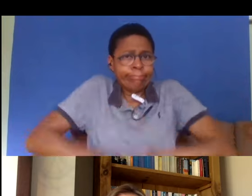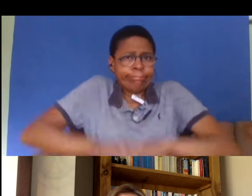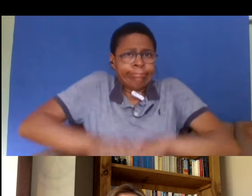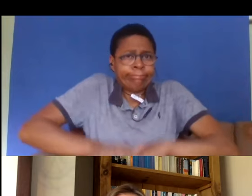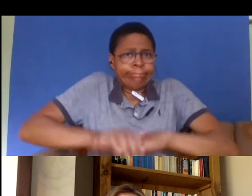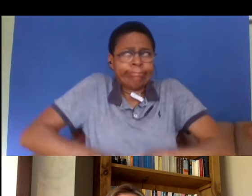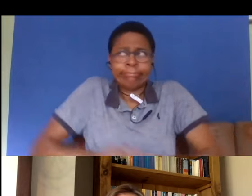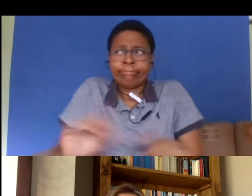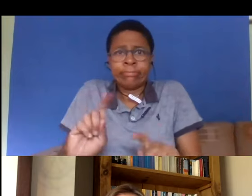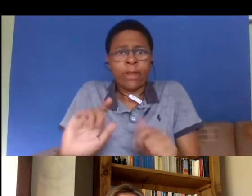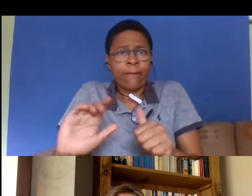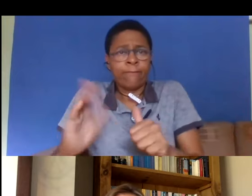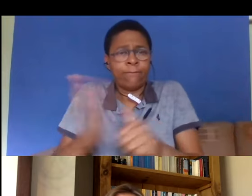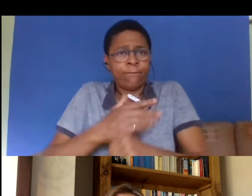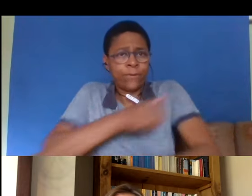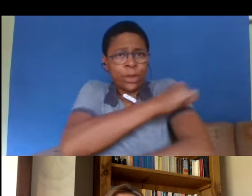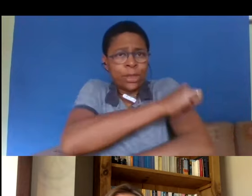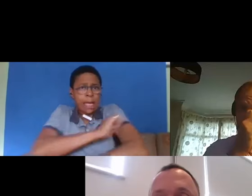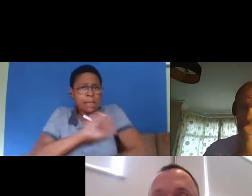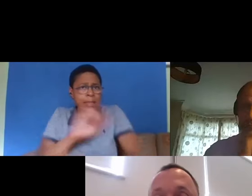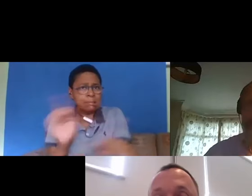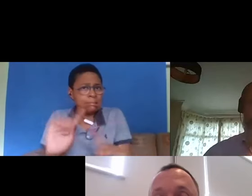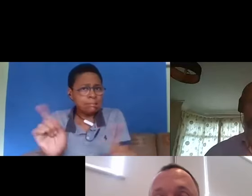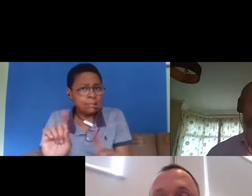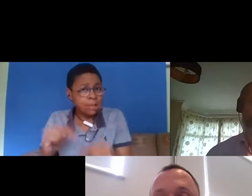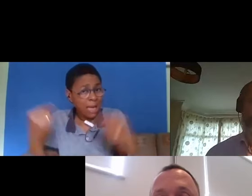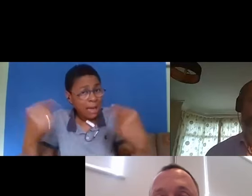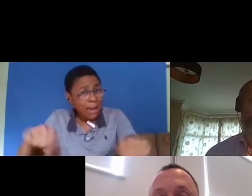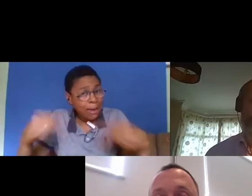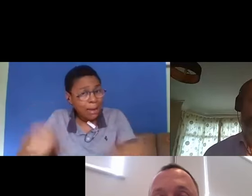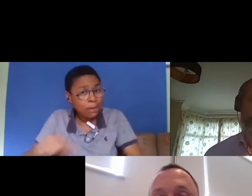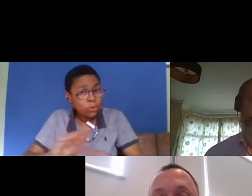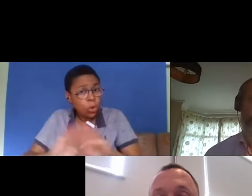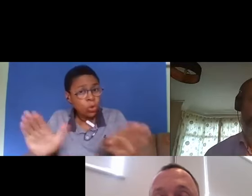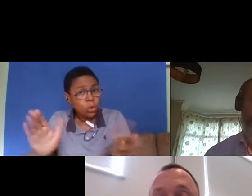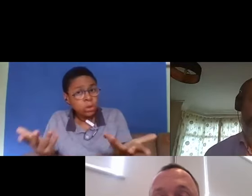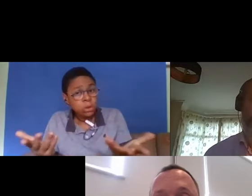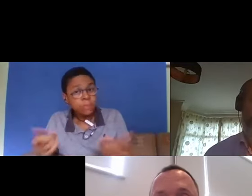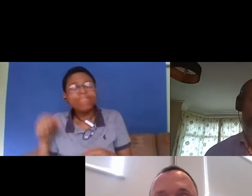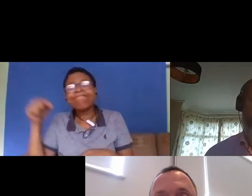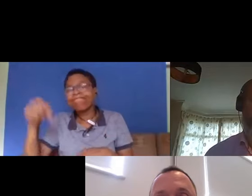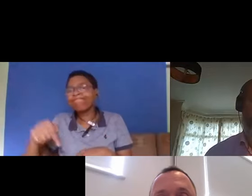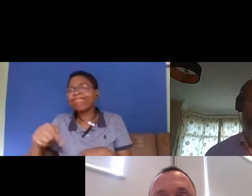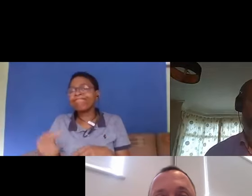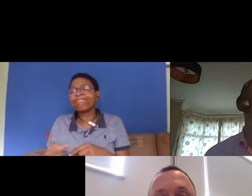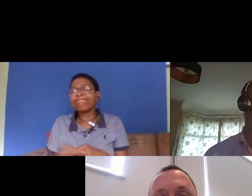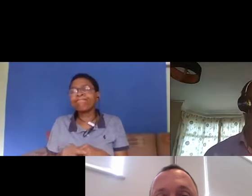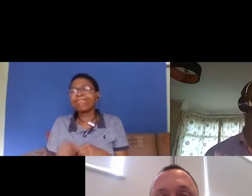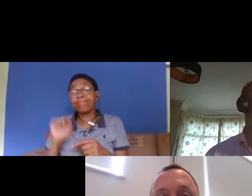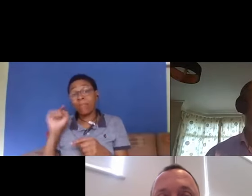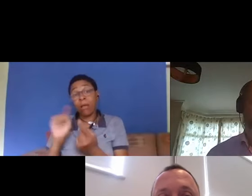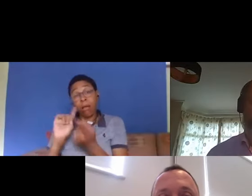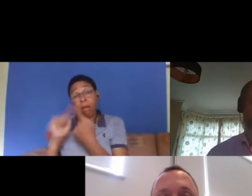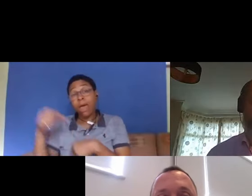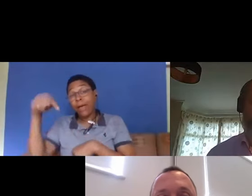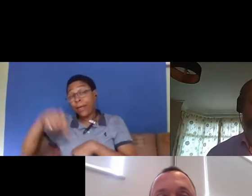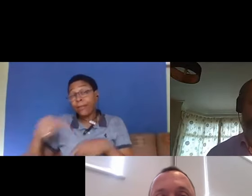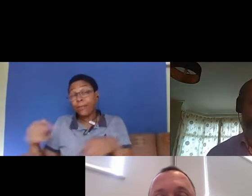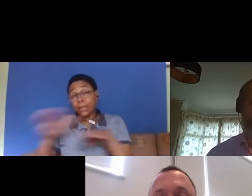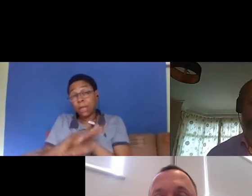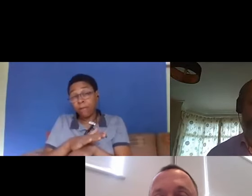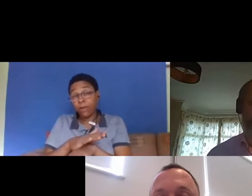for social distancing? So this is covered in the performing arts guidance. There's a section about